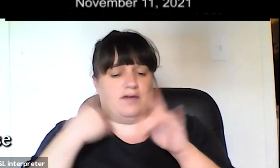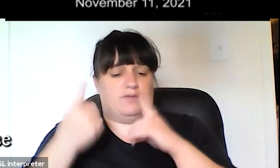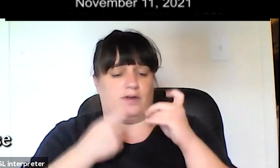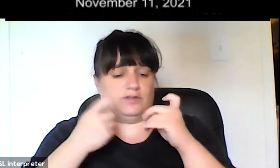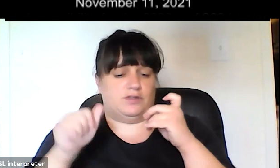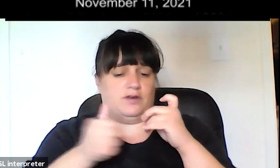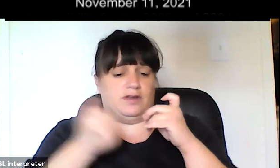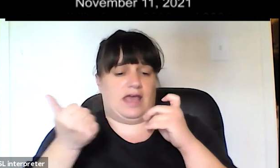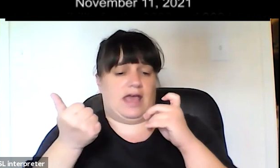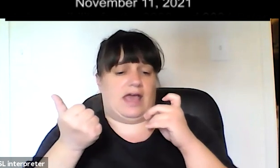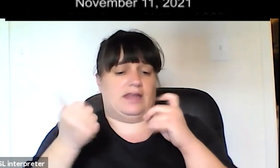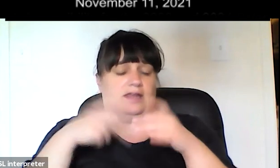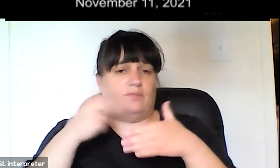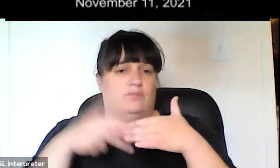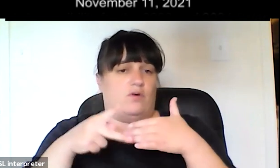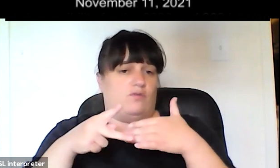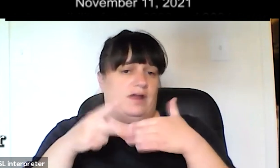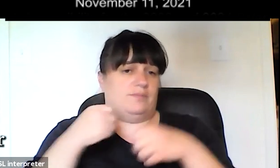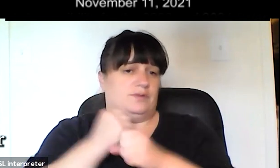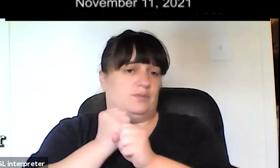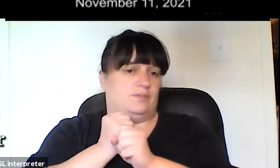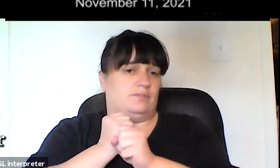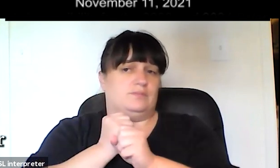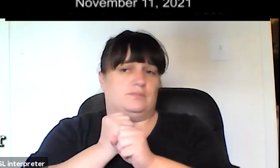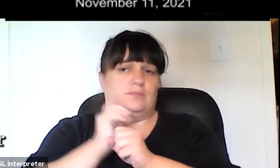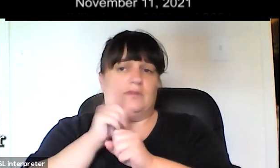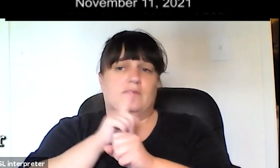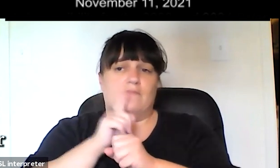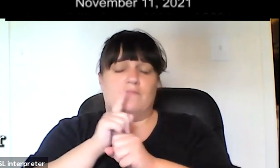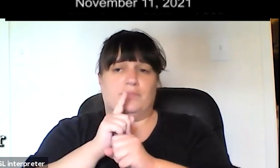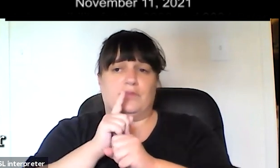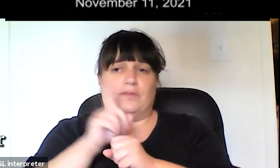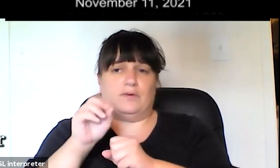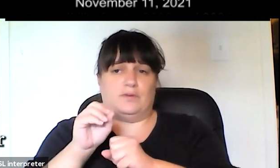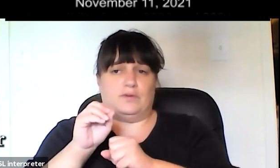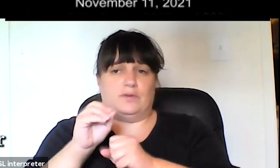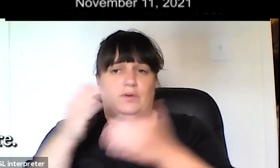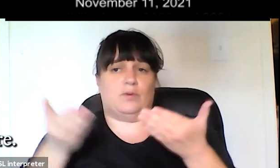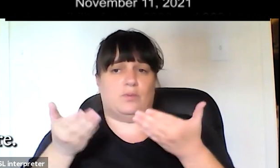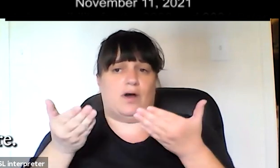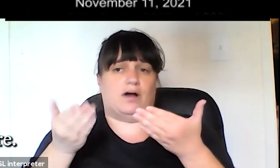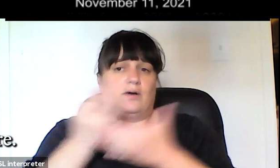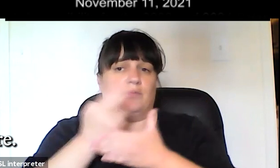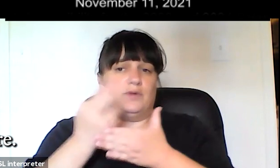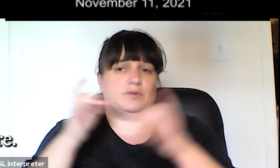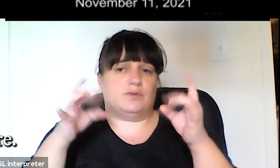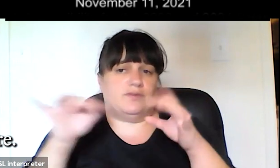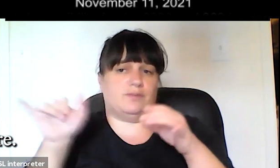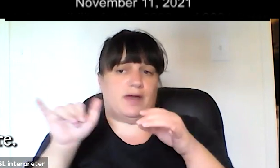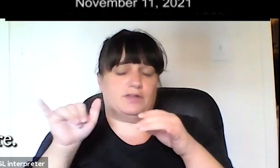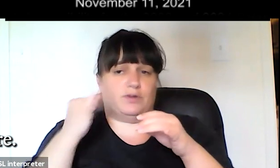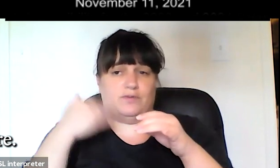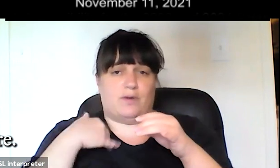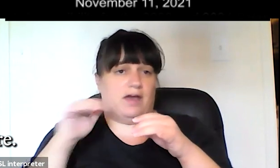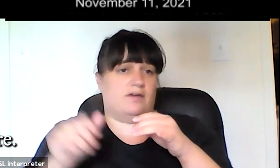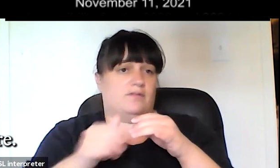on any of these programs that we're creating. And I really, really do welcome user feedback as well if you have